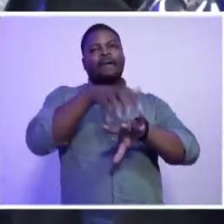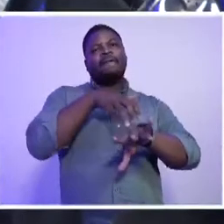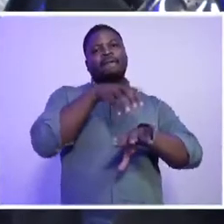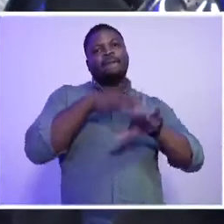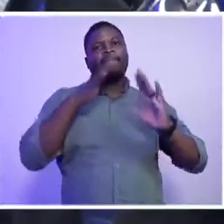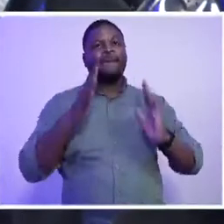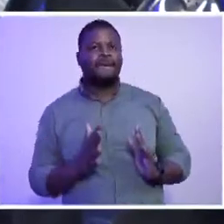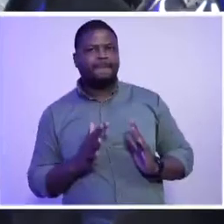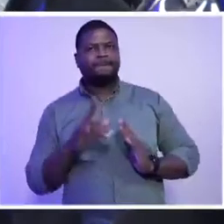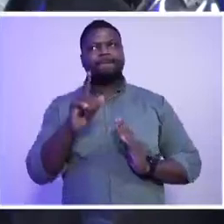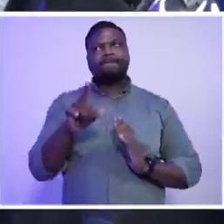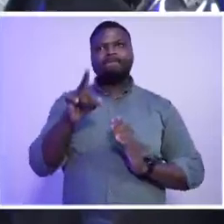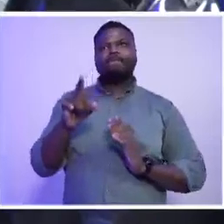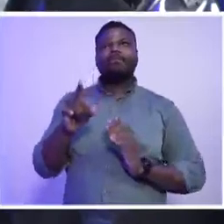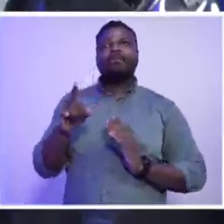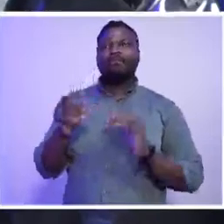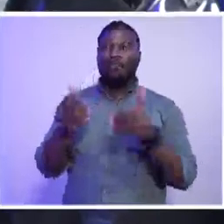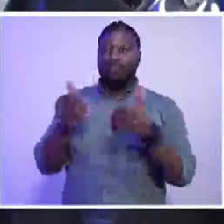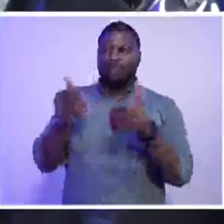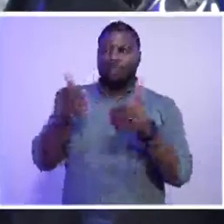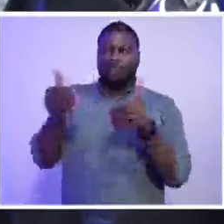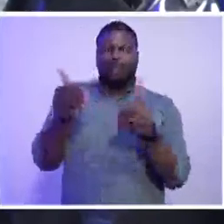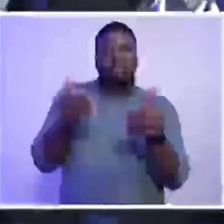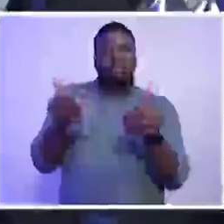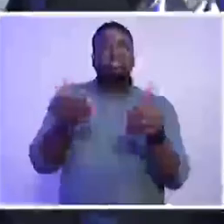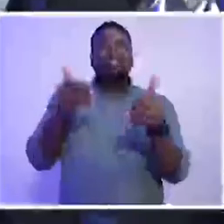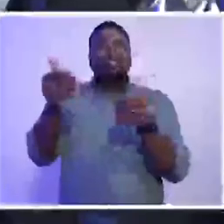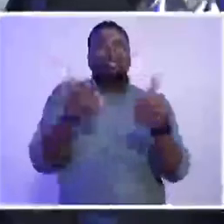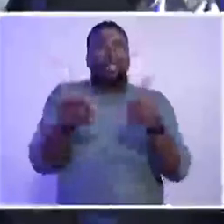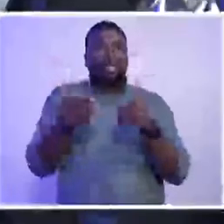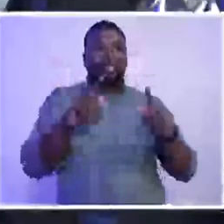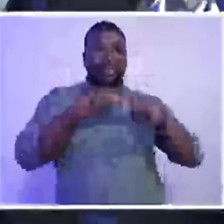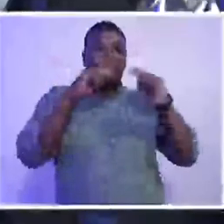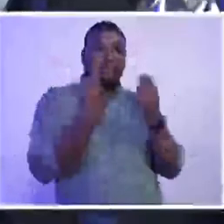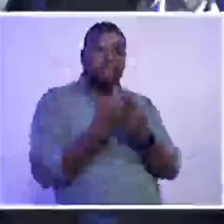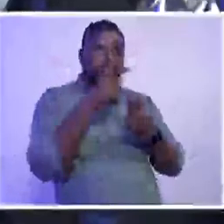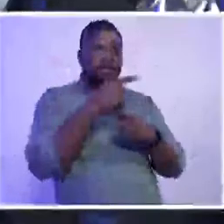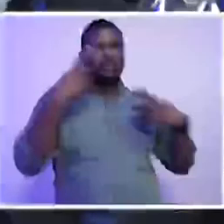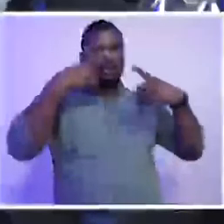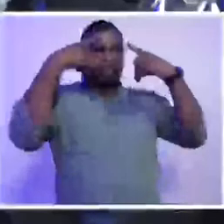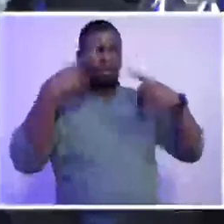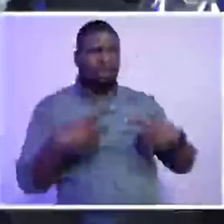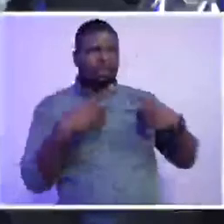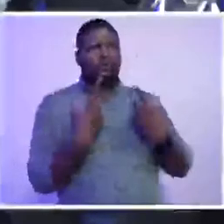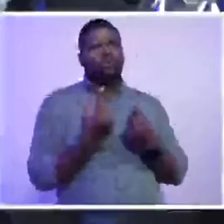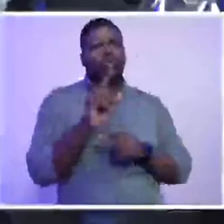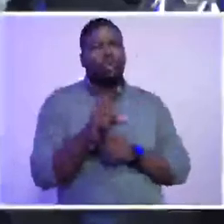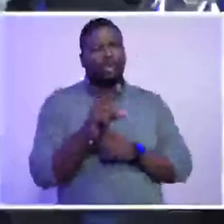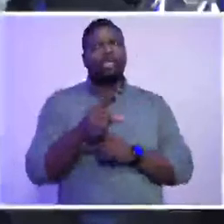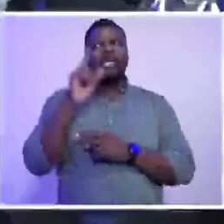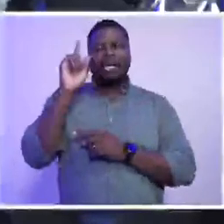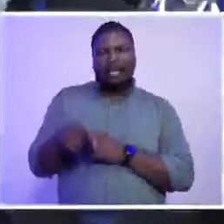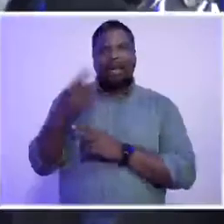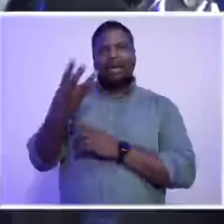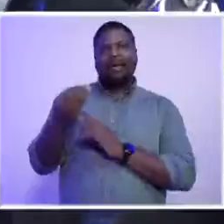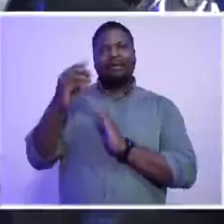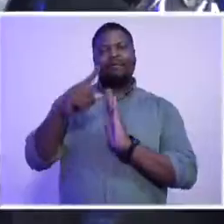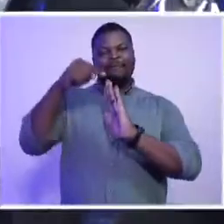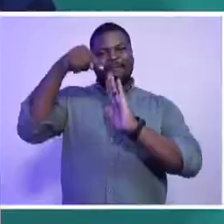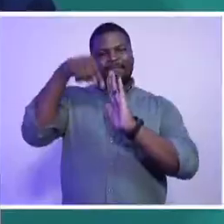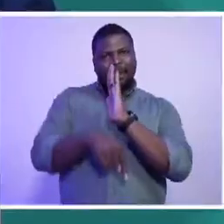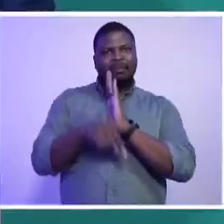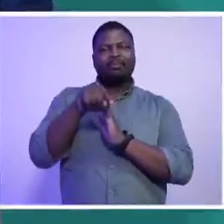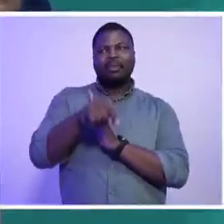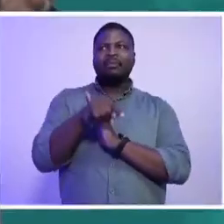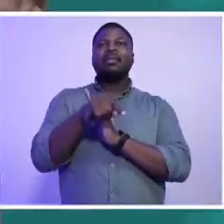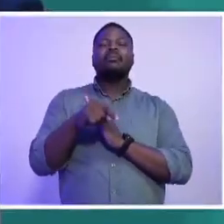The organizing team took a very conscious decision to actually have a very, very dedicated program for farmers during this